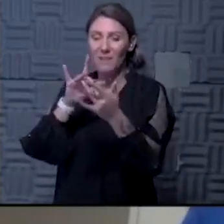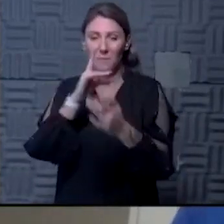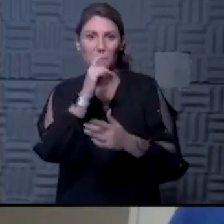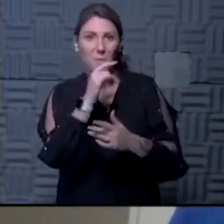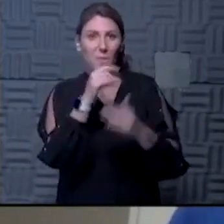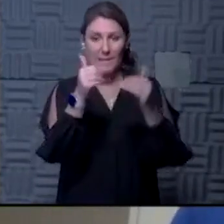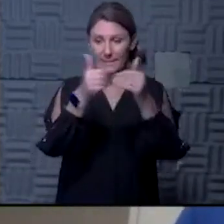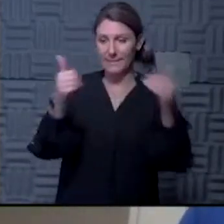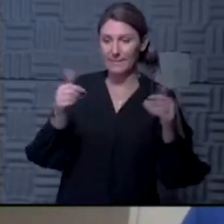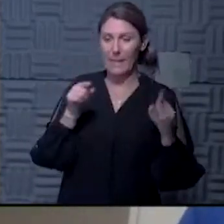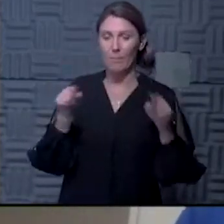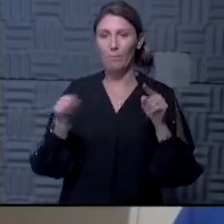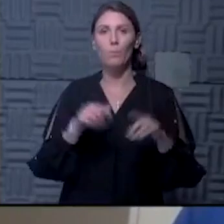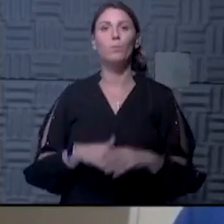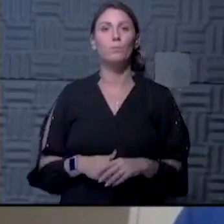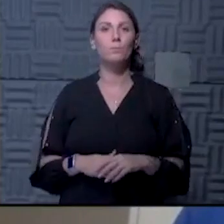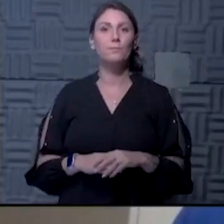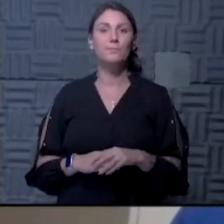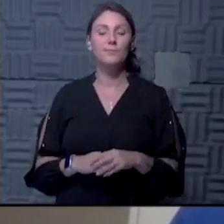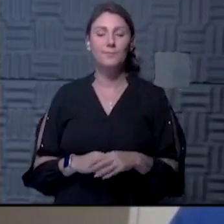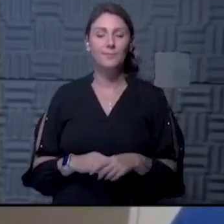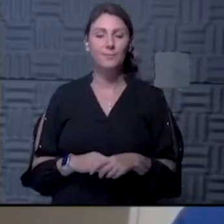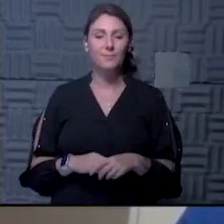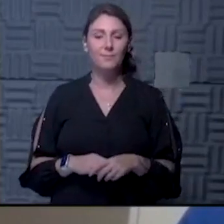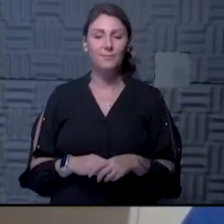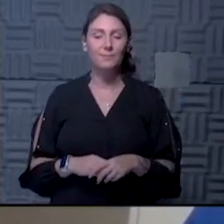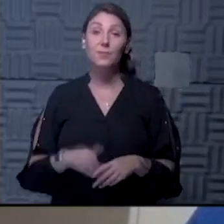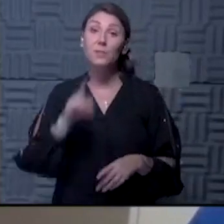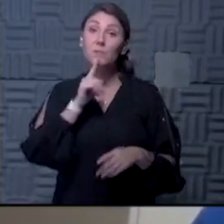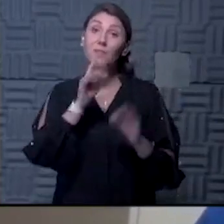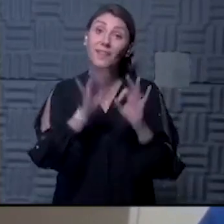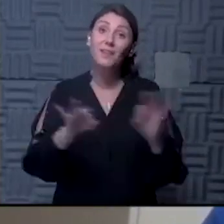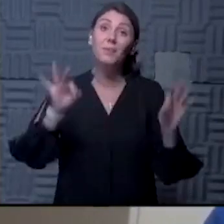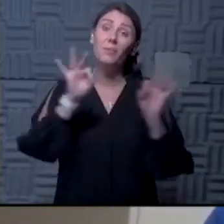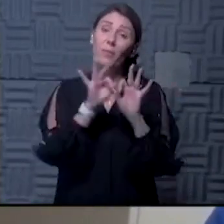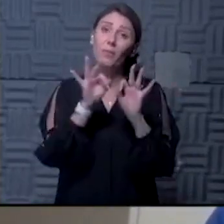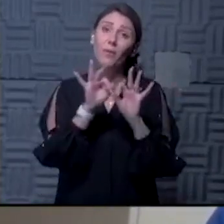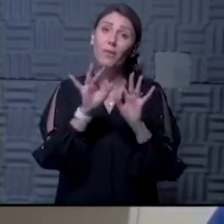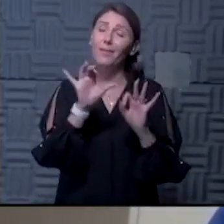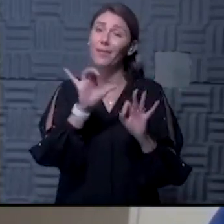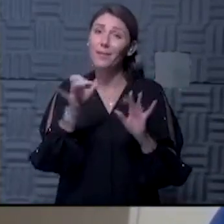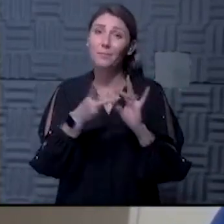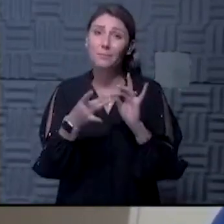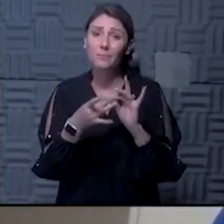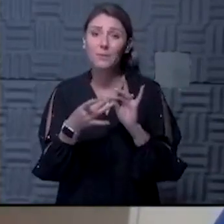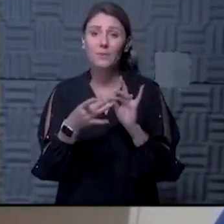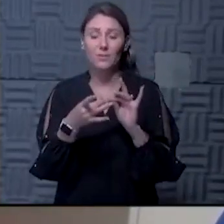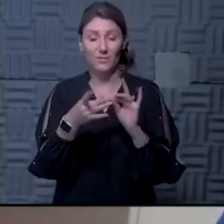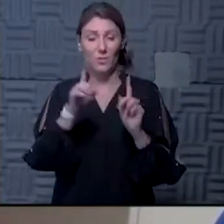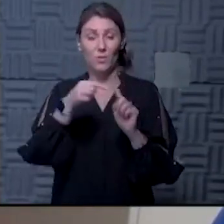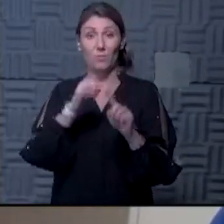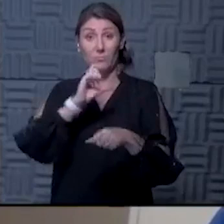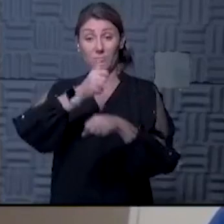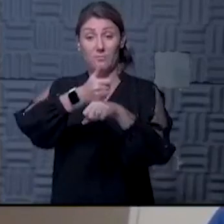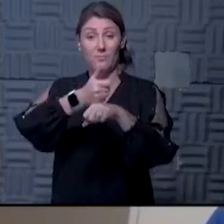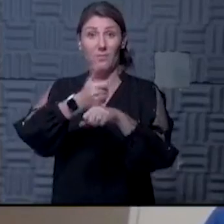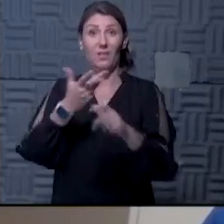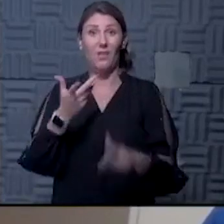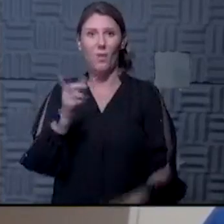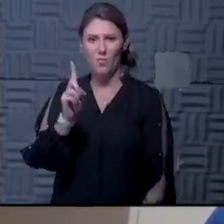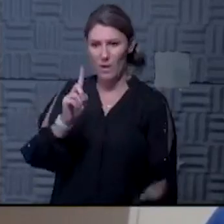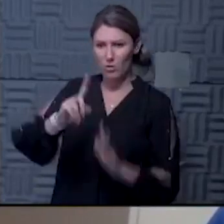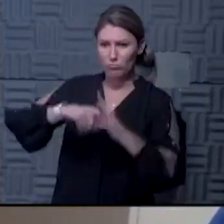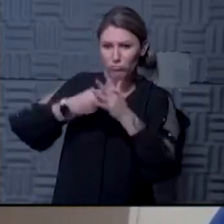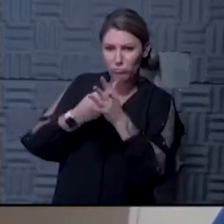them. So it's really important. Like I said, it's really important that once you establish where the